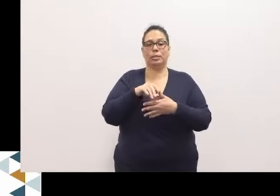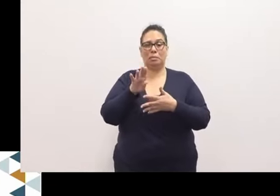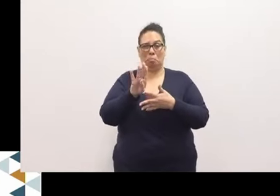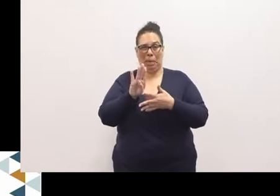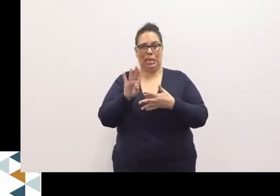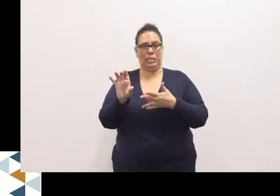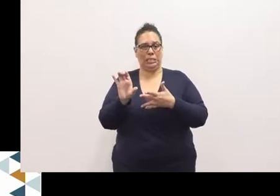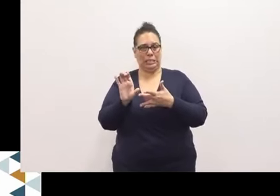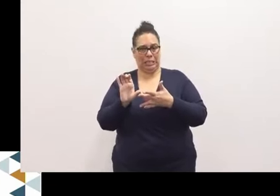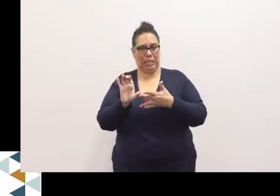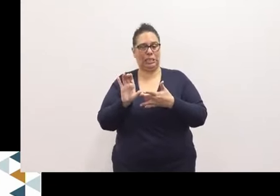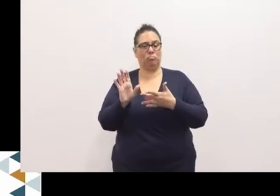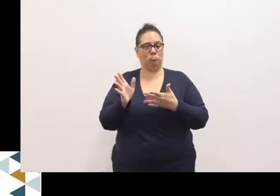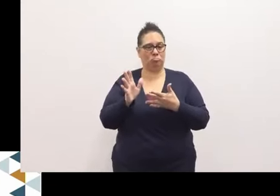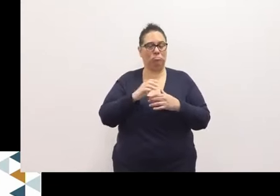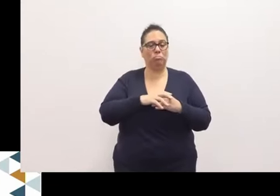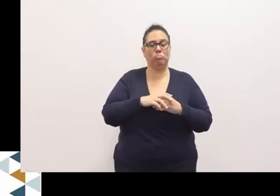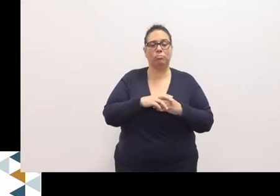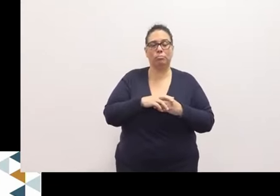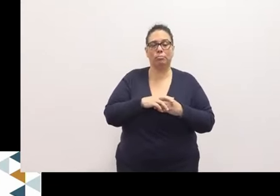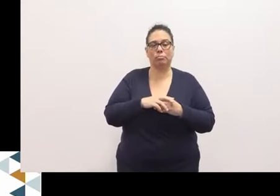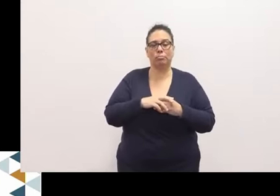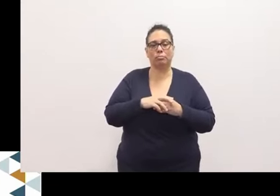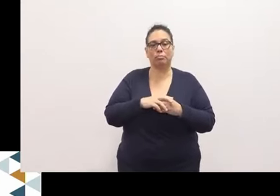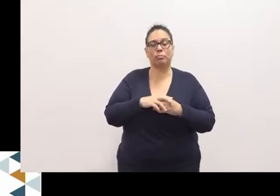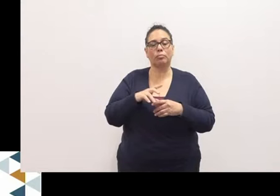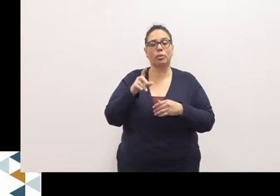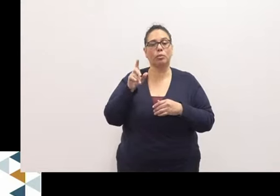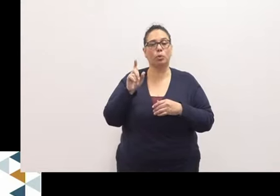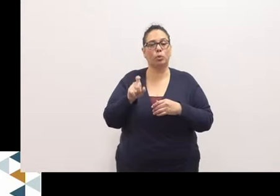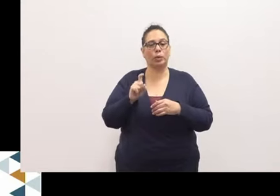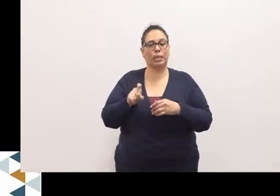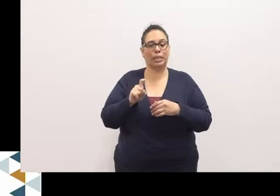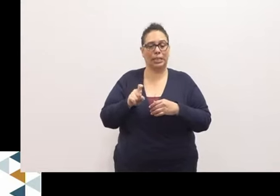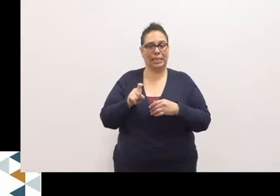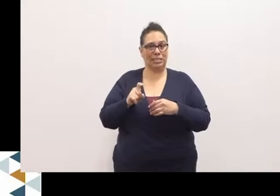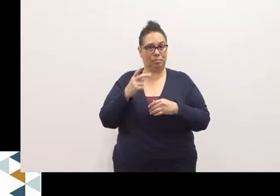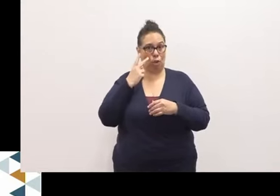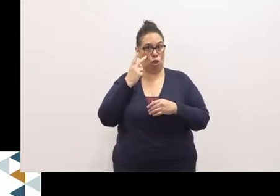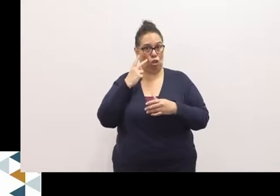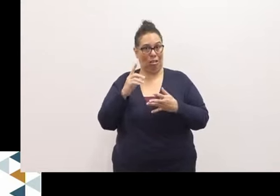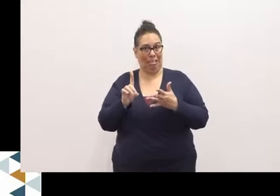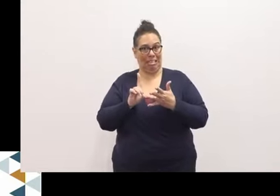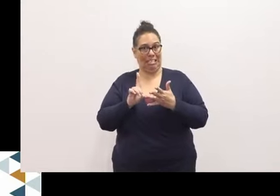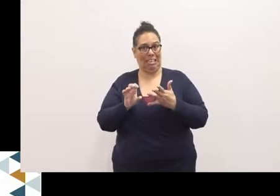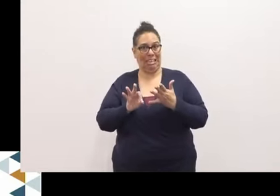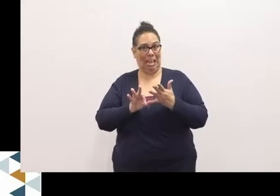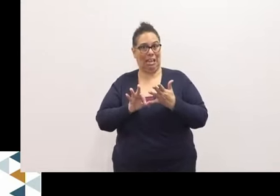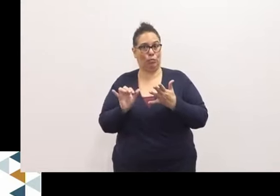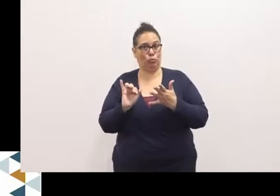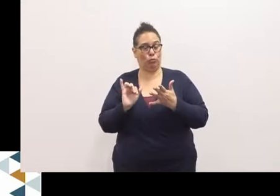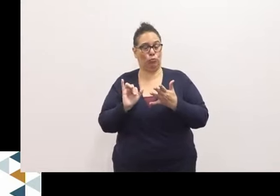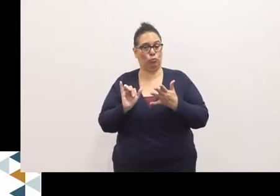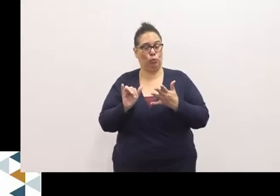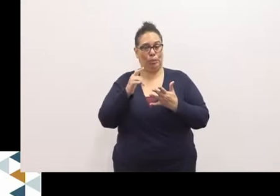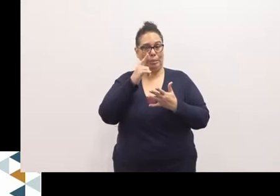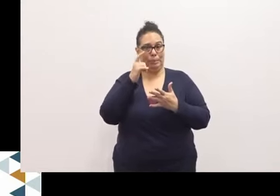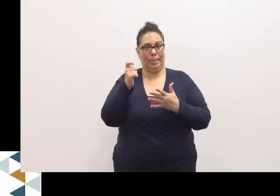losing track that we also need to look at the D and the F percentage, because that is also